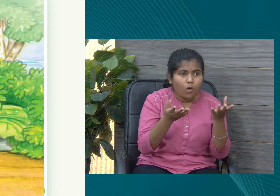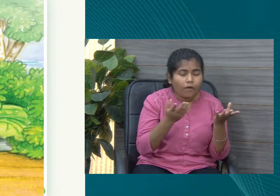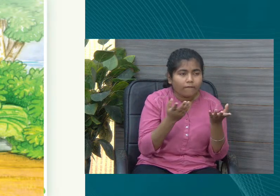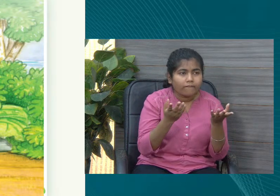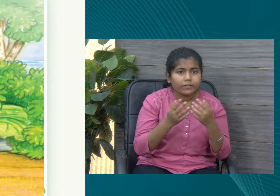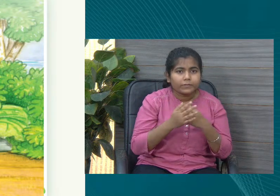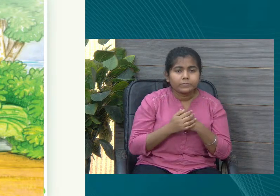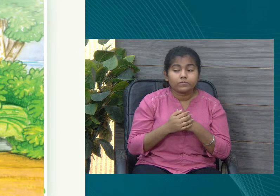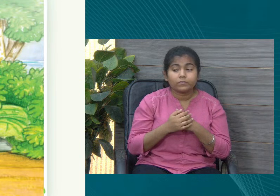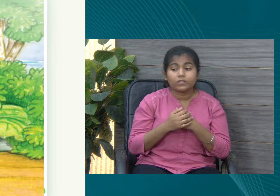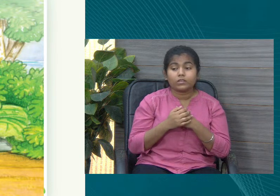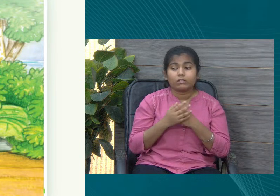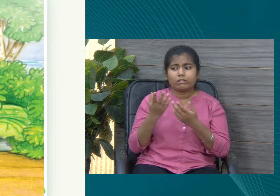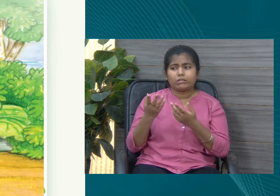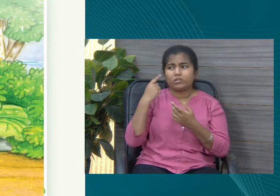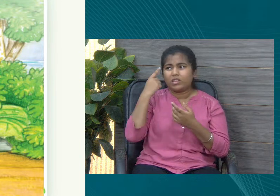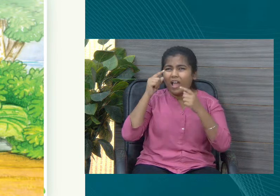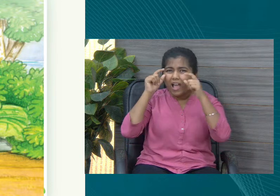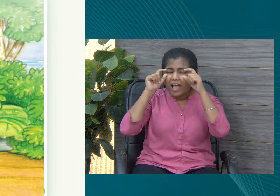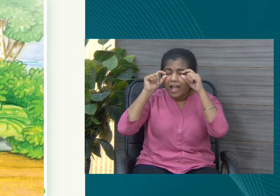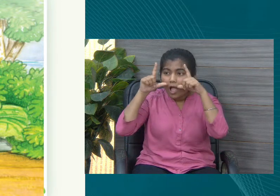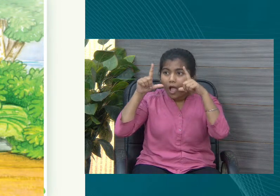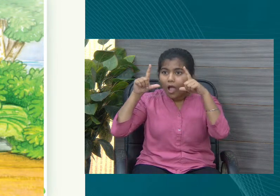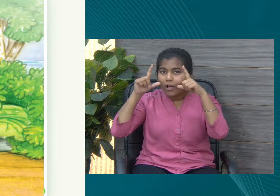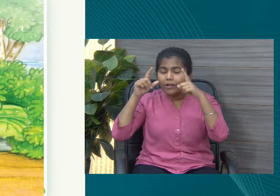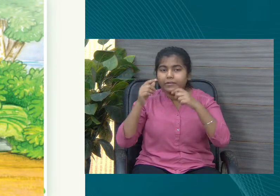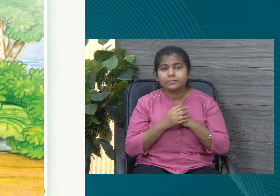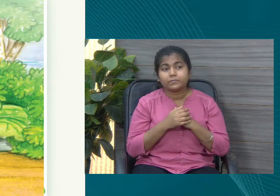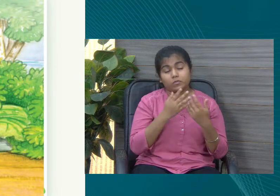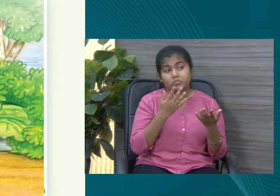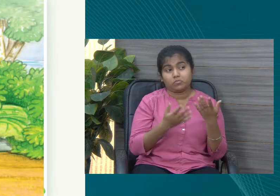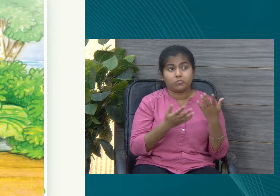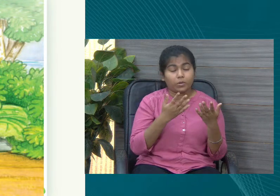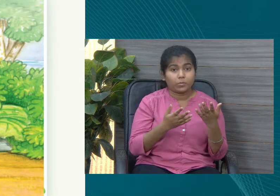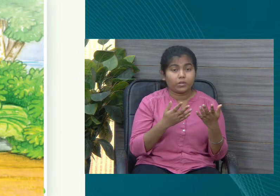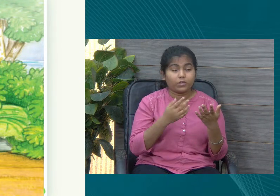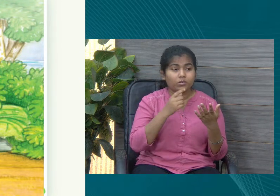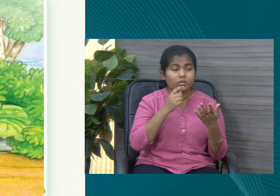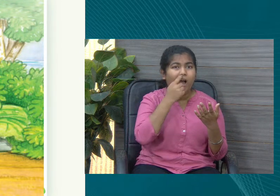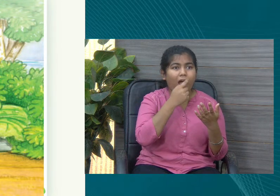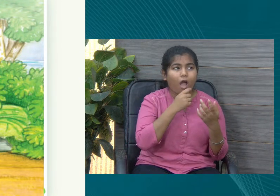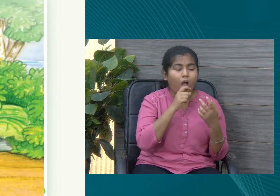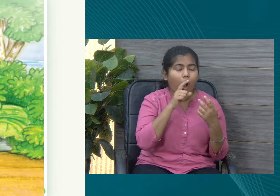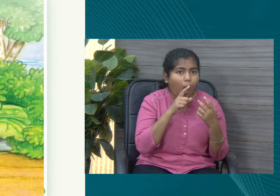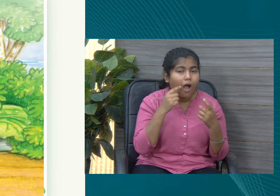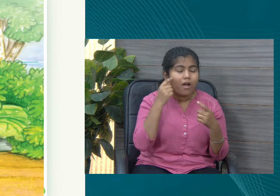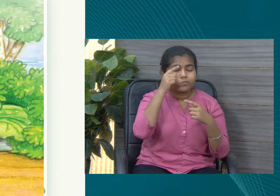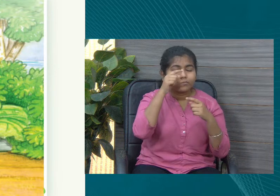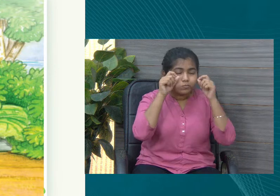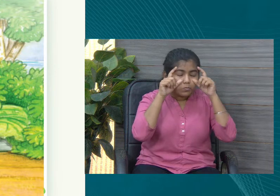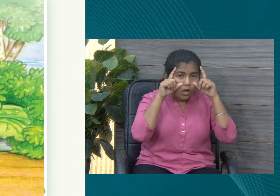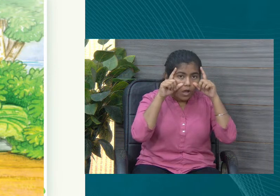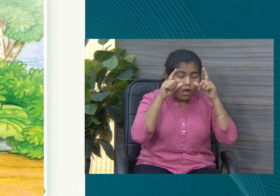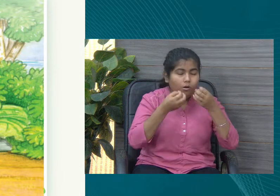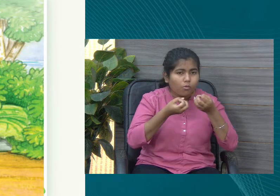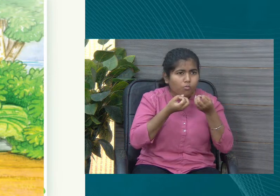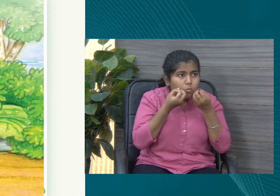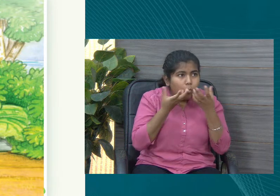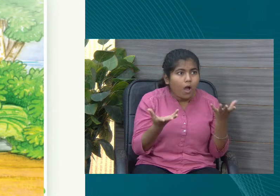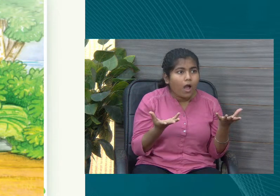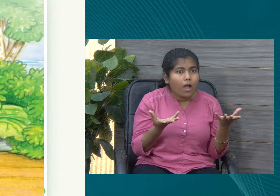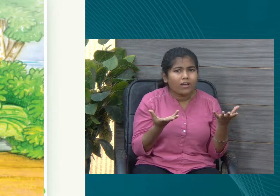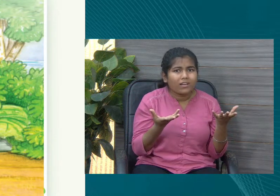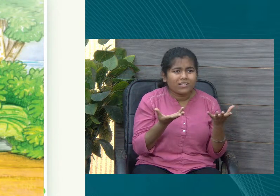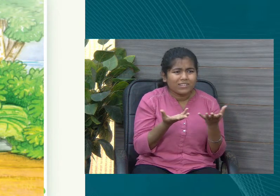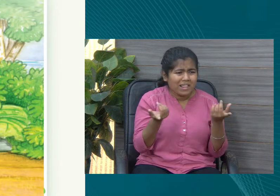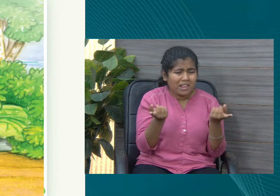his mouth means he is in awe, bewildered, amazement that what is this